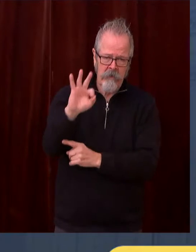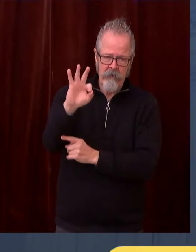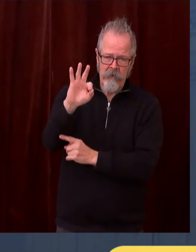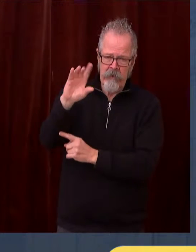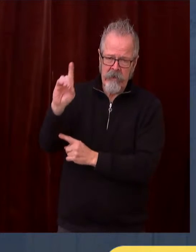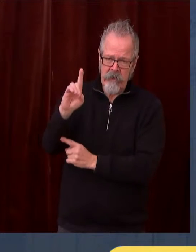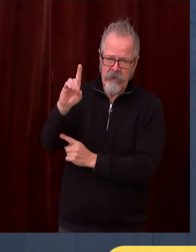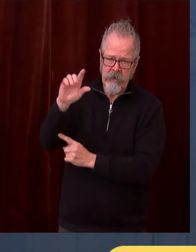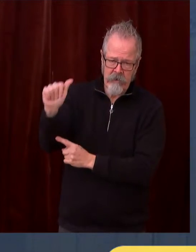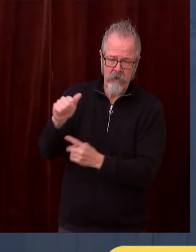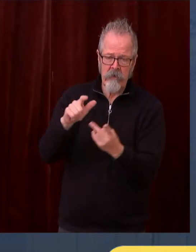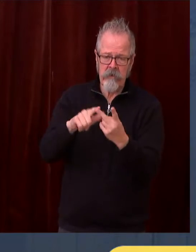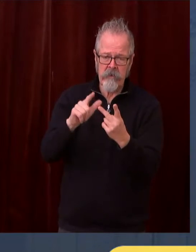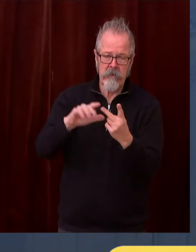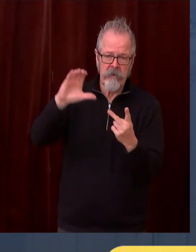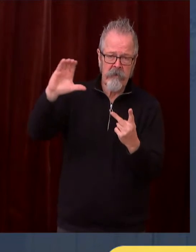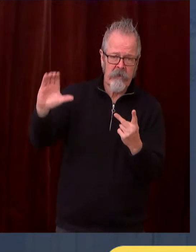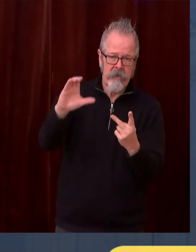this is really